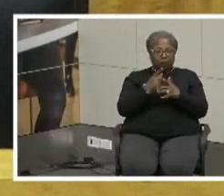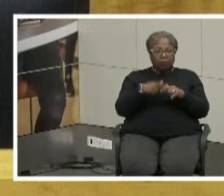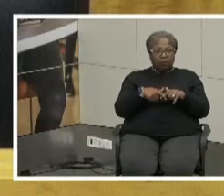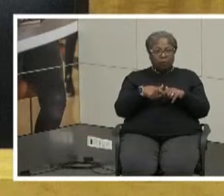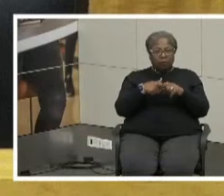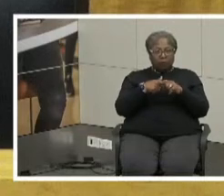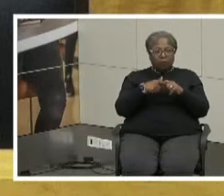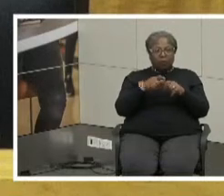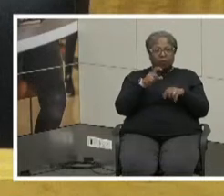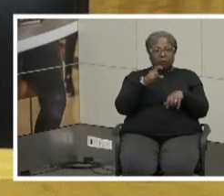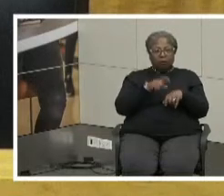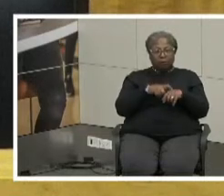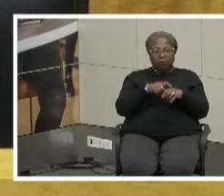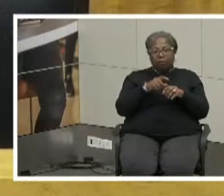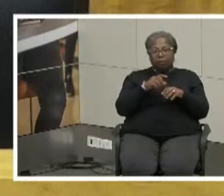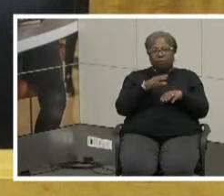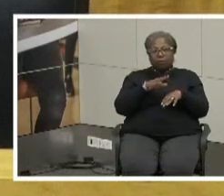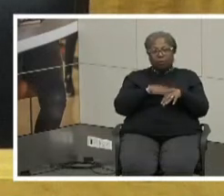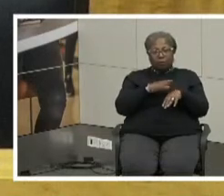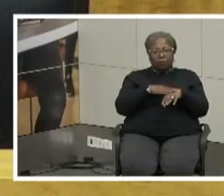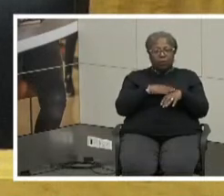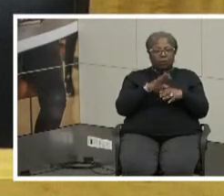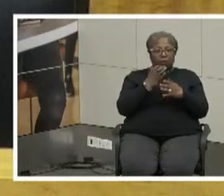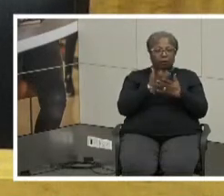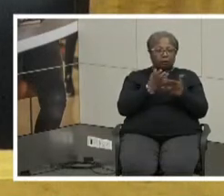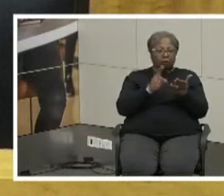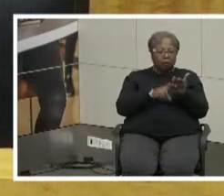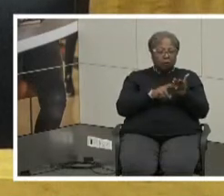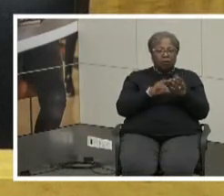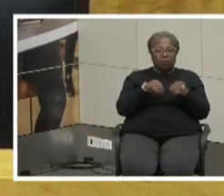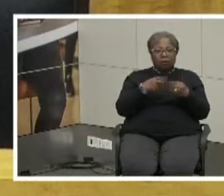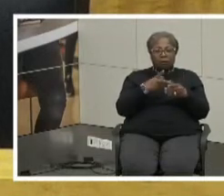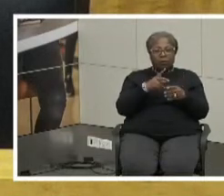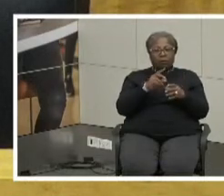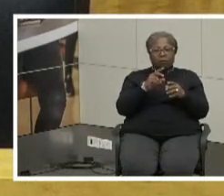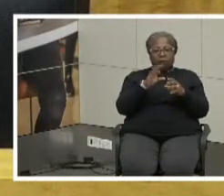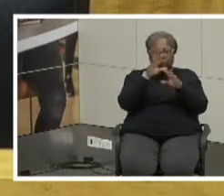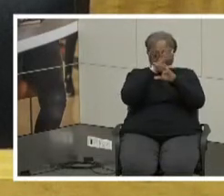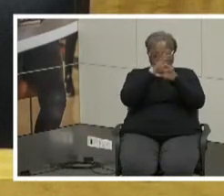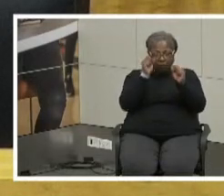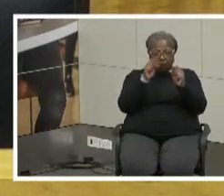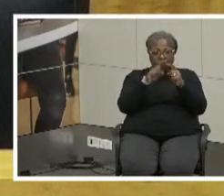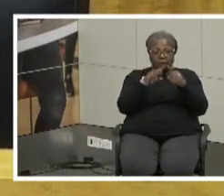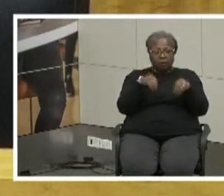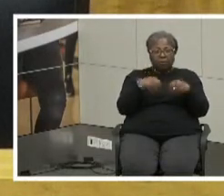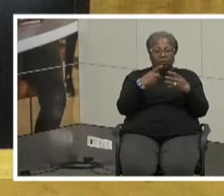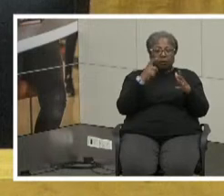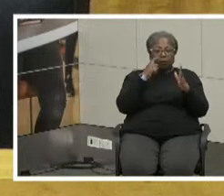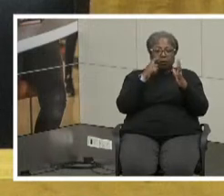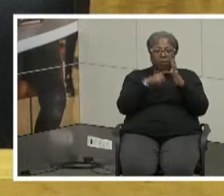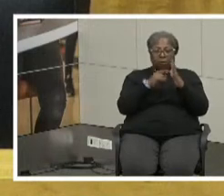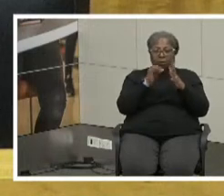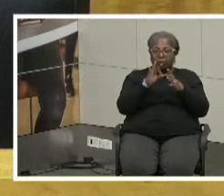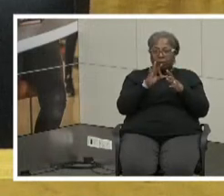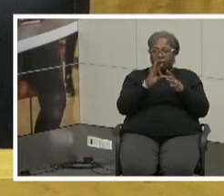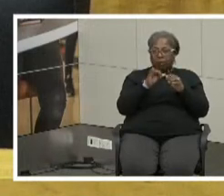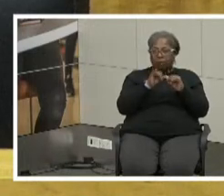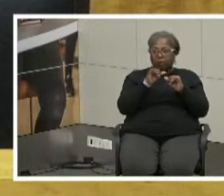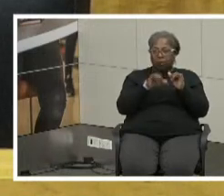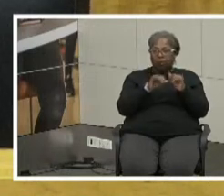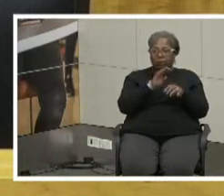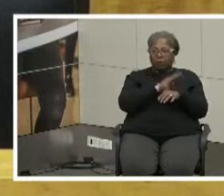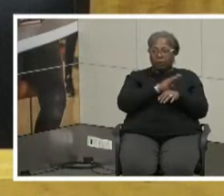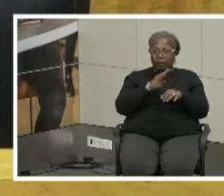continuing term and probationary contracts and authorize the superintendent or design to provide notice of of same that the